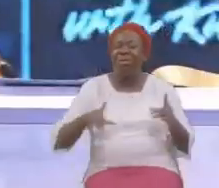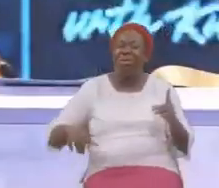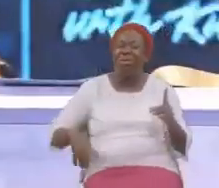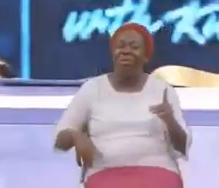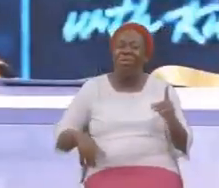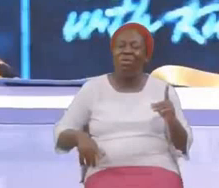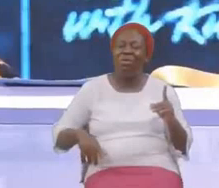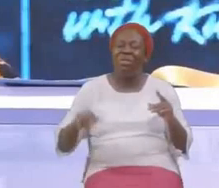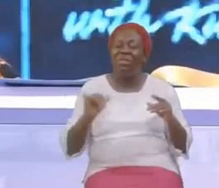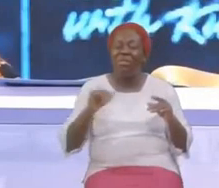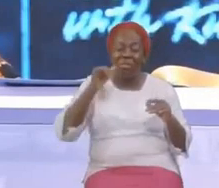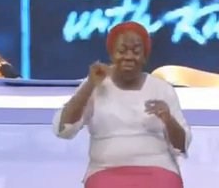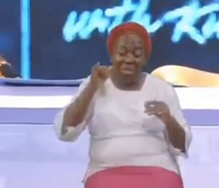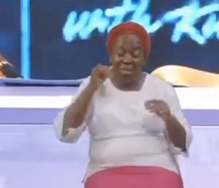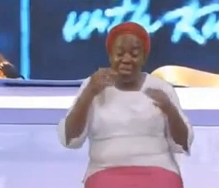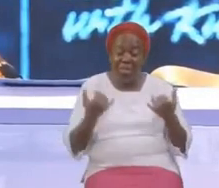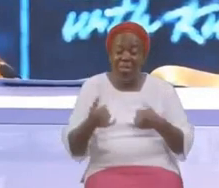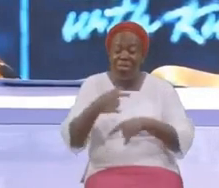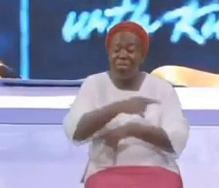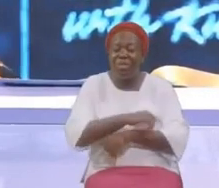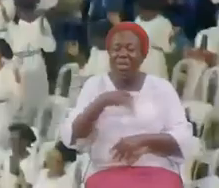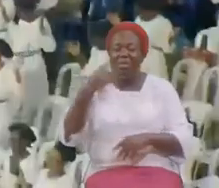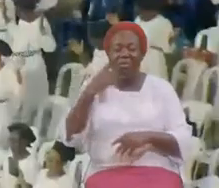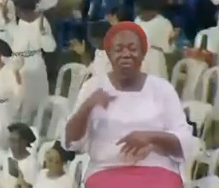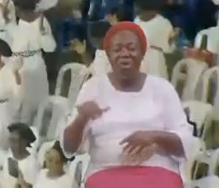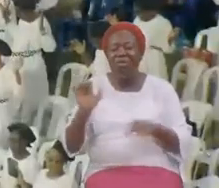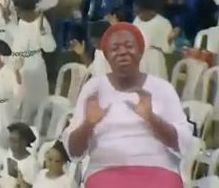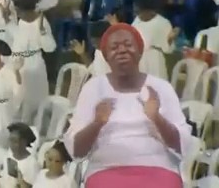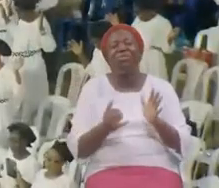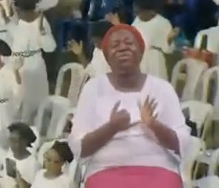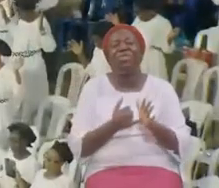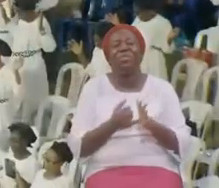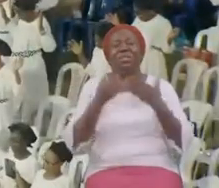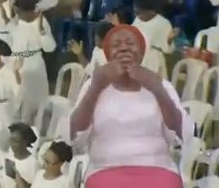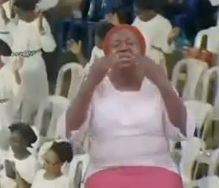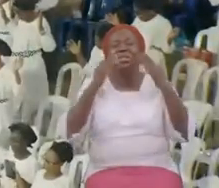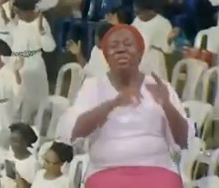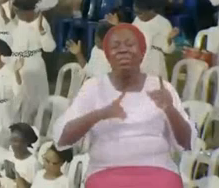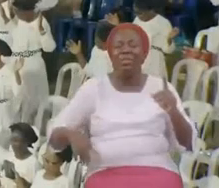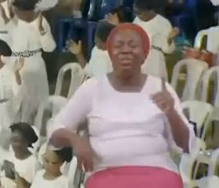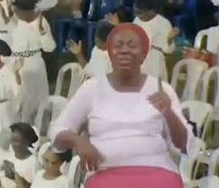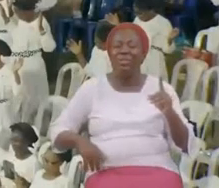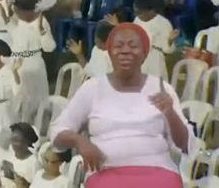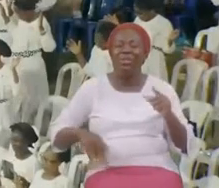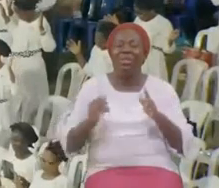yesterday, today, and forever, do it. Thank you, Lord. It is